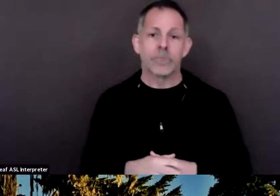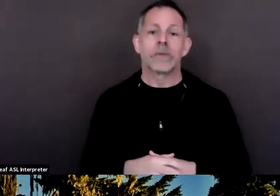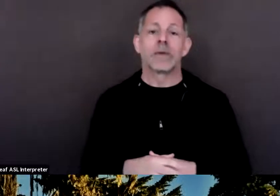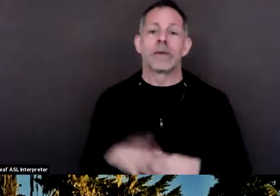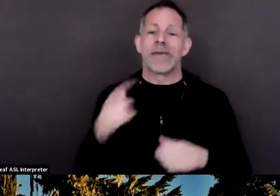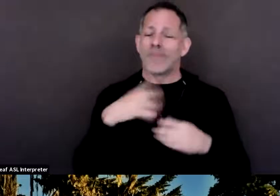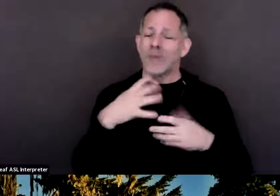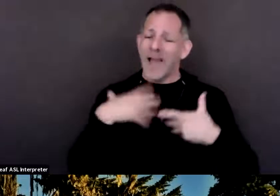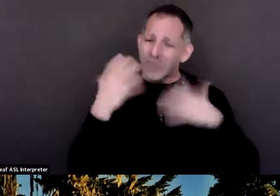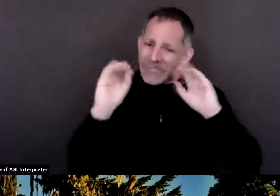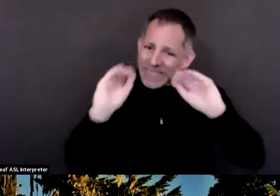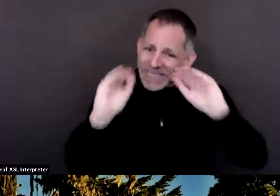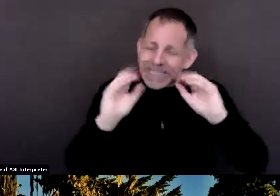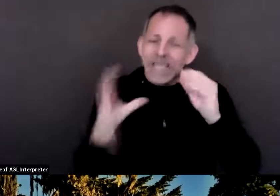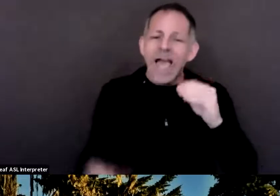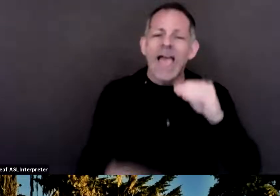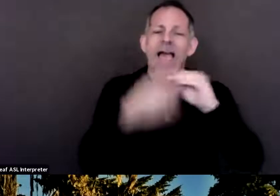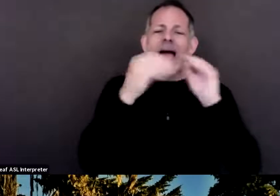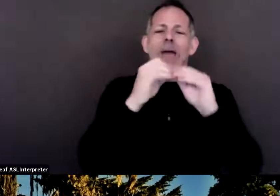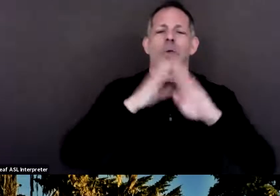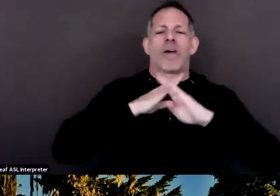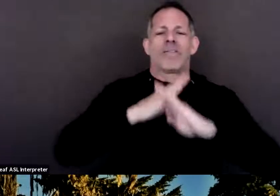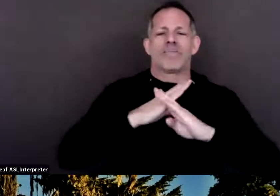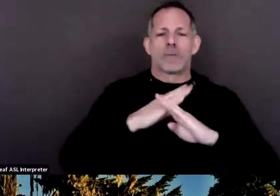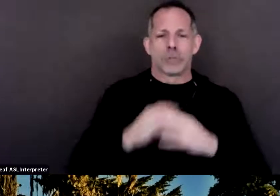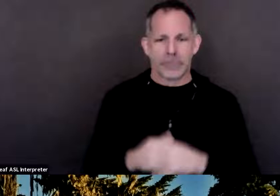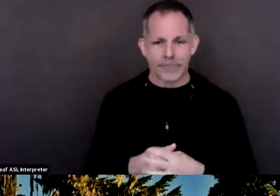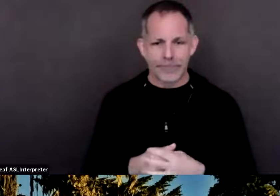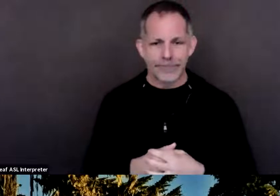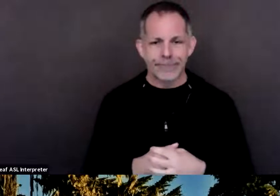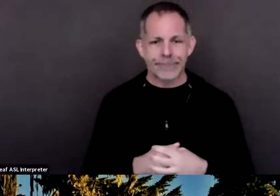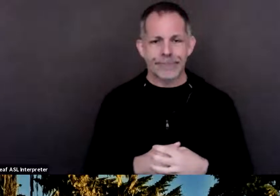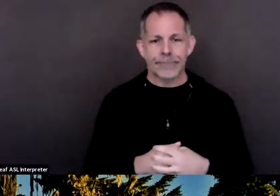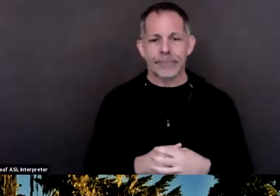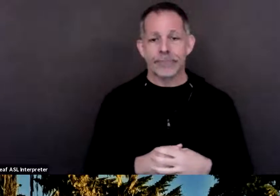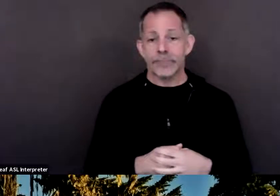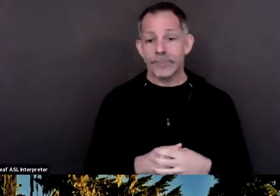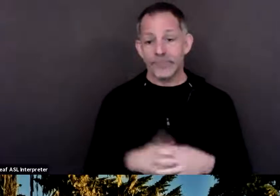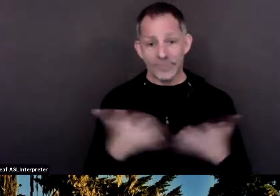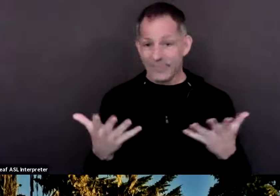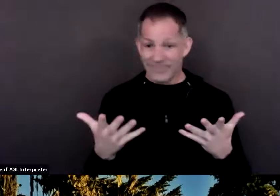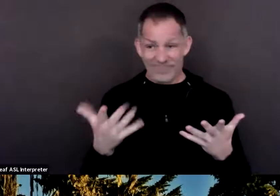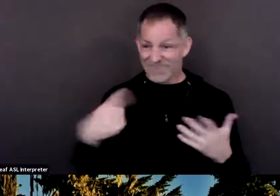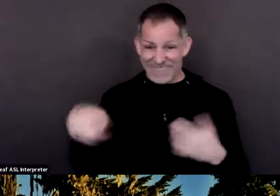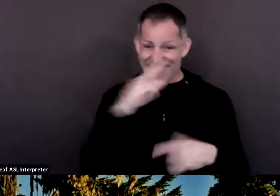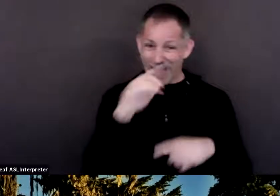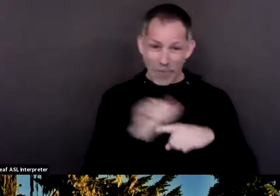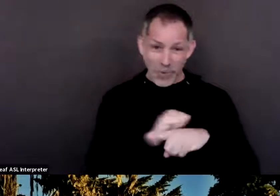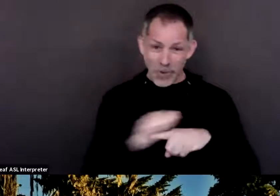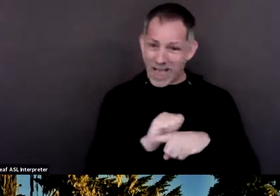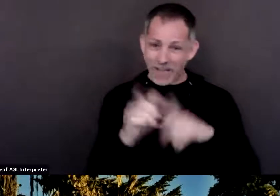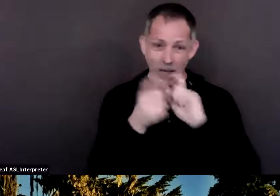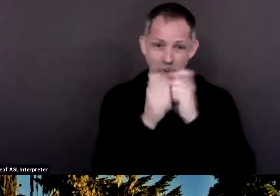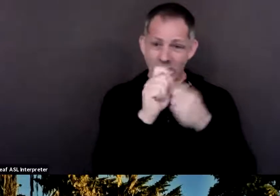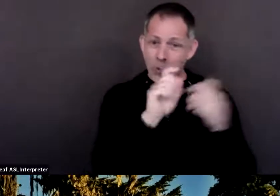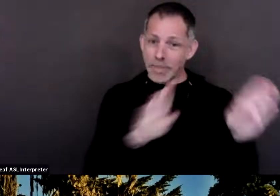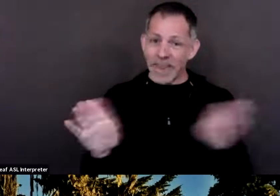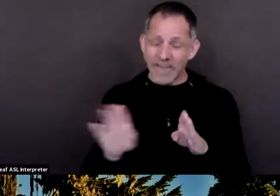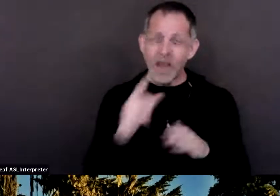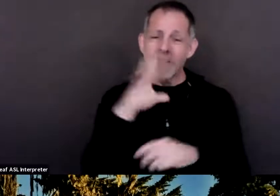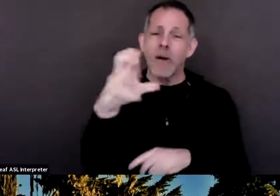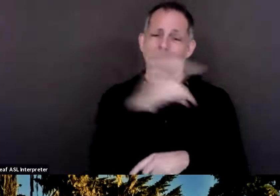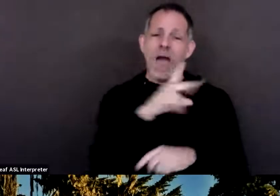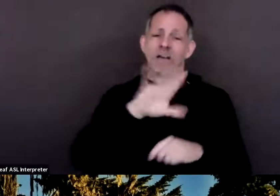It's happened before, and it will happen again if we don't change course. We're in a race against this virus, and reducing our